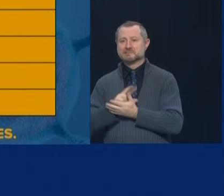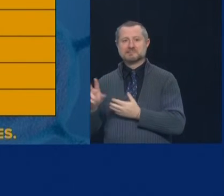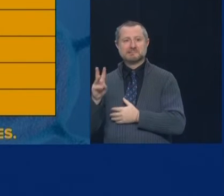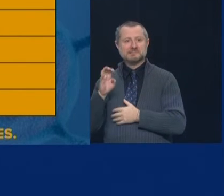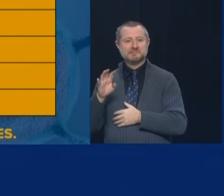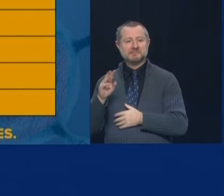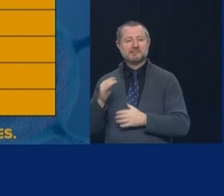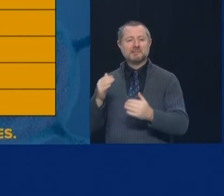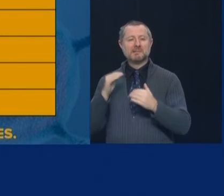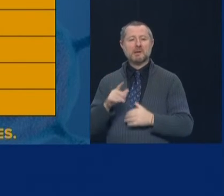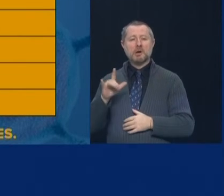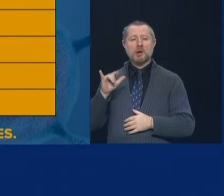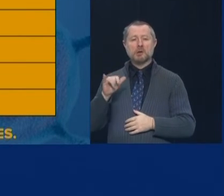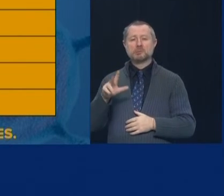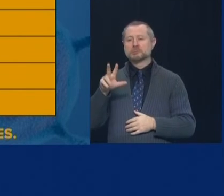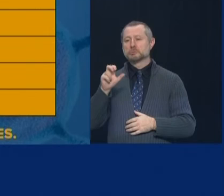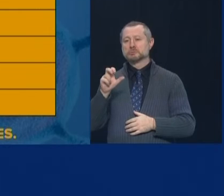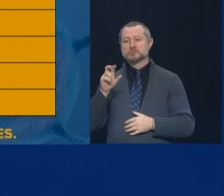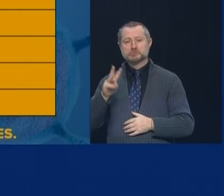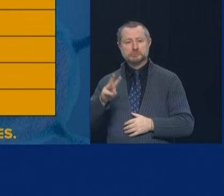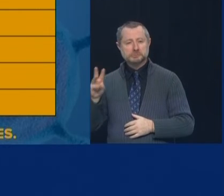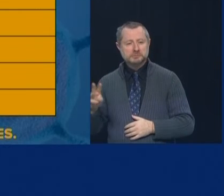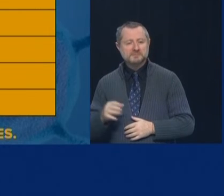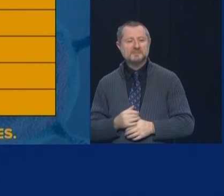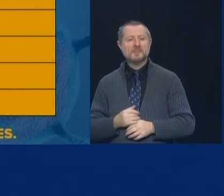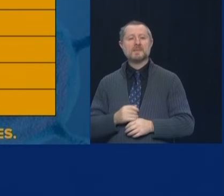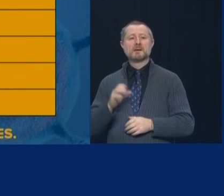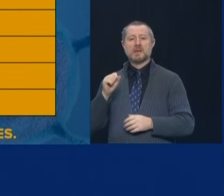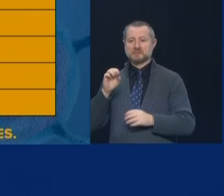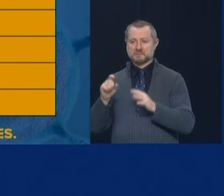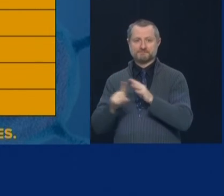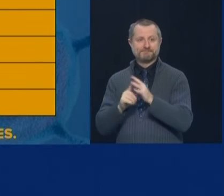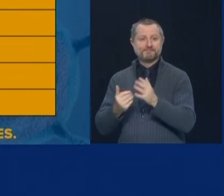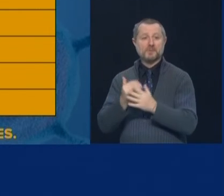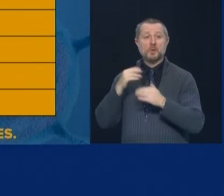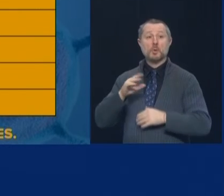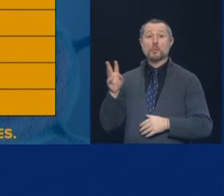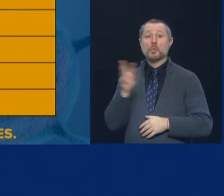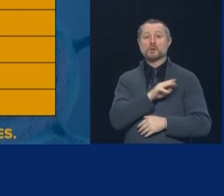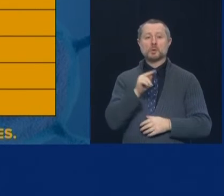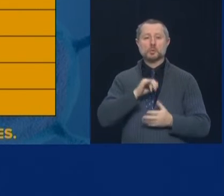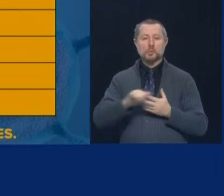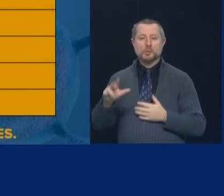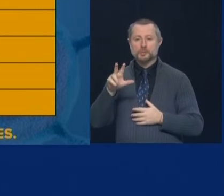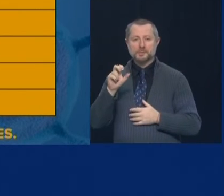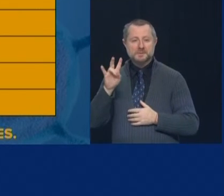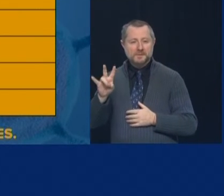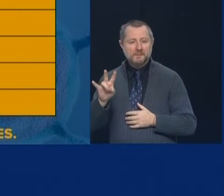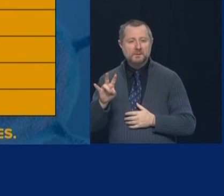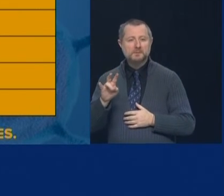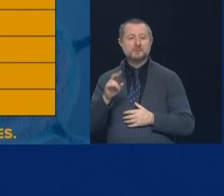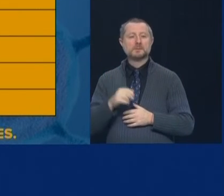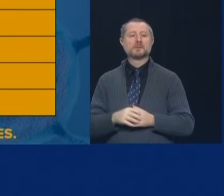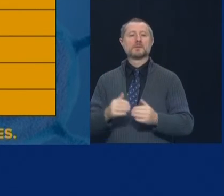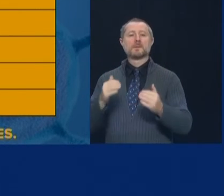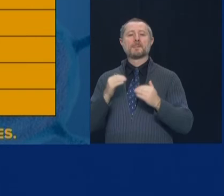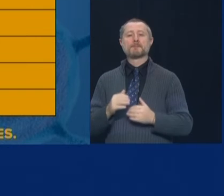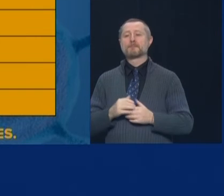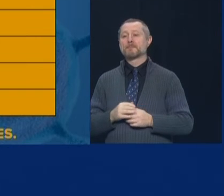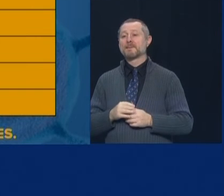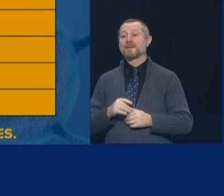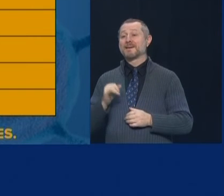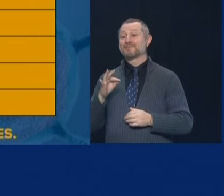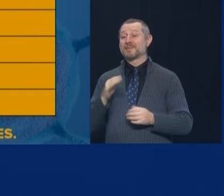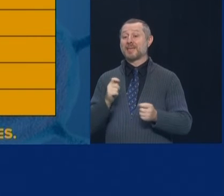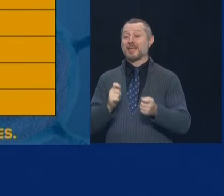Island, 366, Western New York, 307. Now, if you adjust for